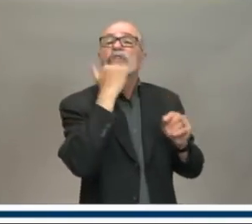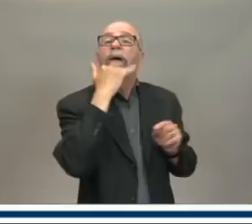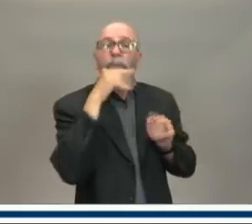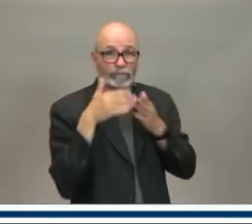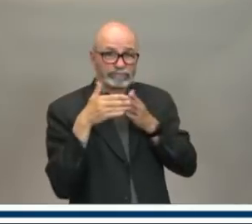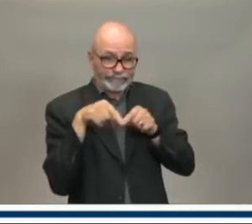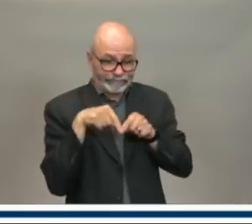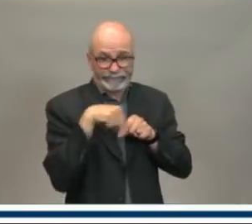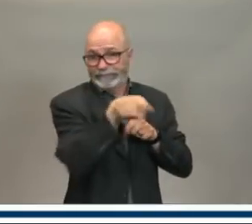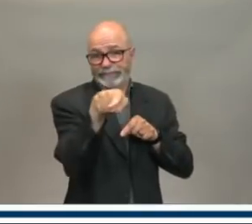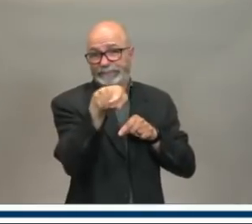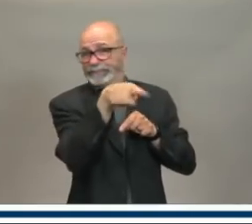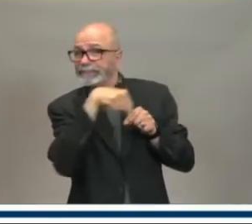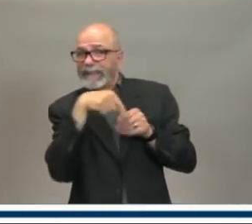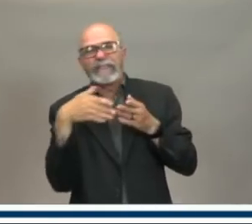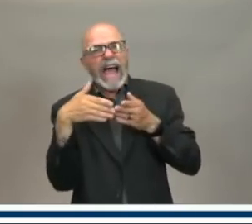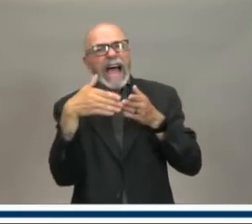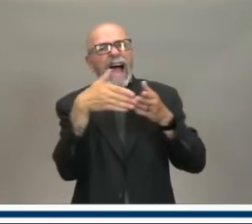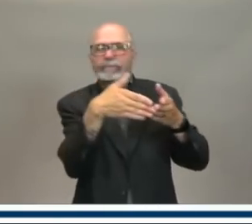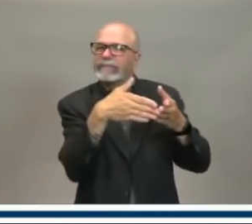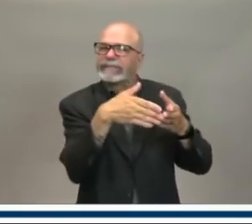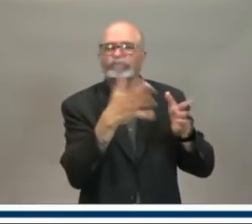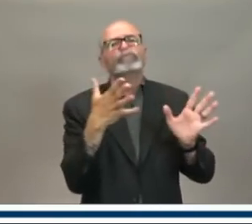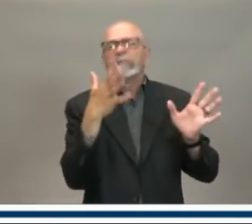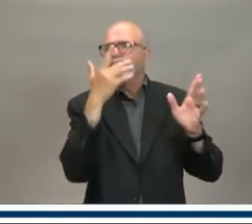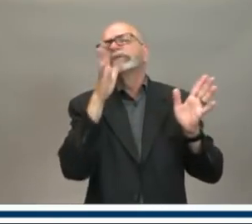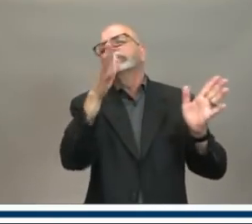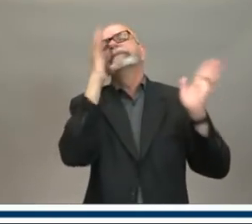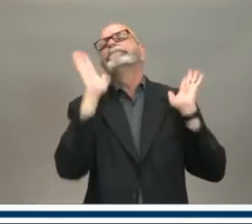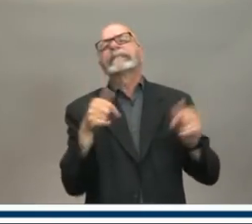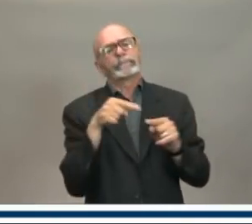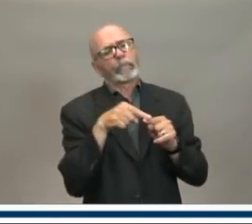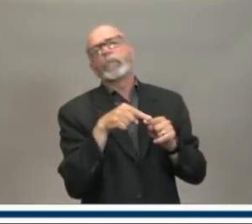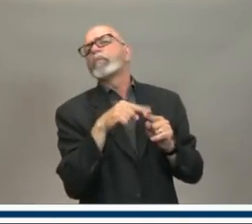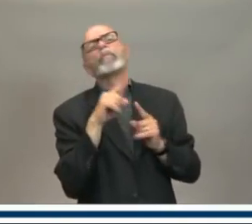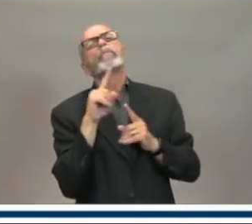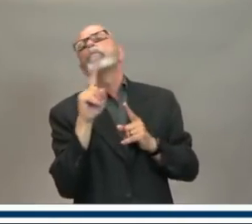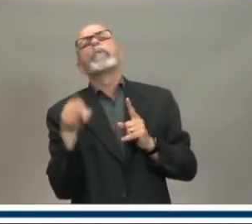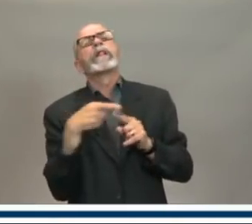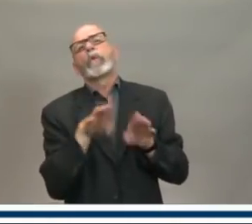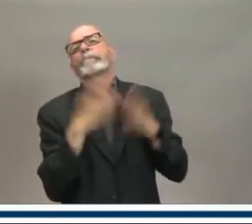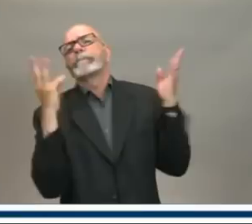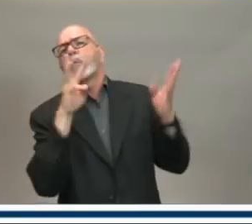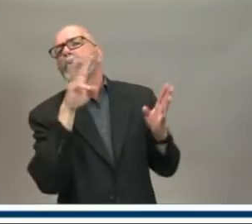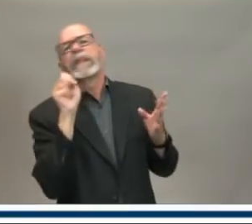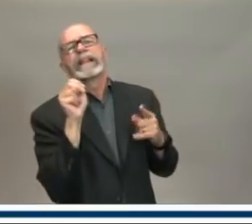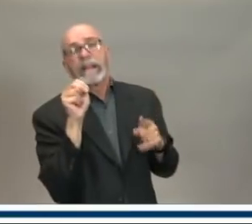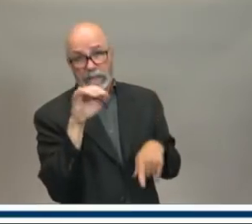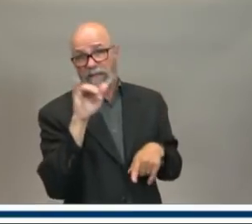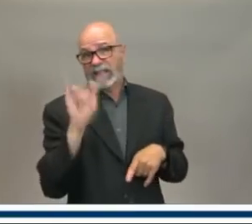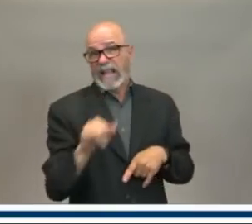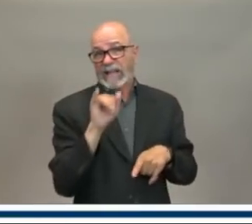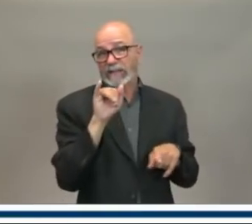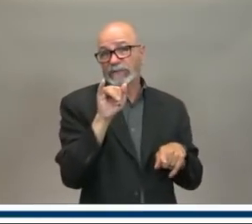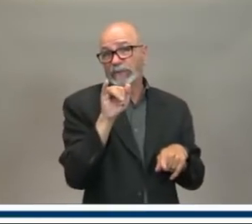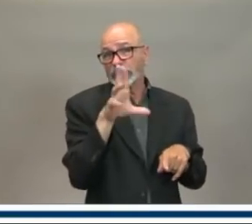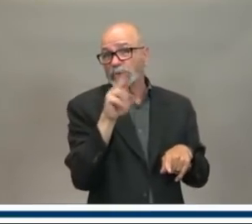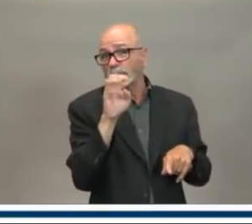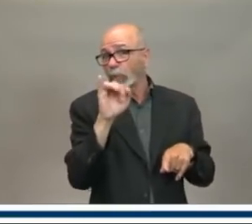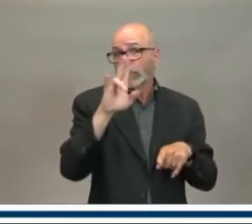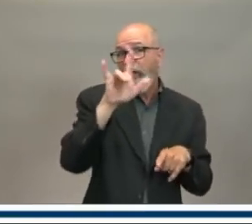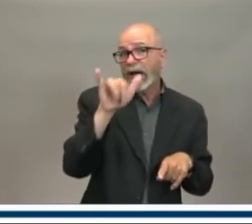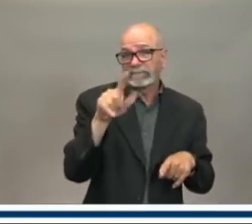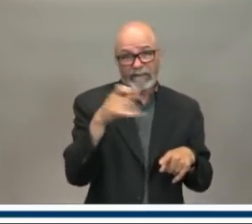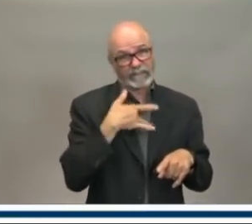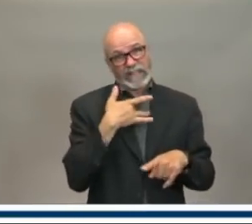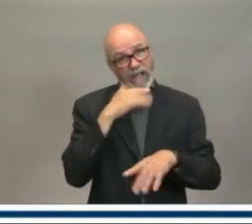looking for as we approach the startup for that service in early July that would make you feel comfortable about that service operating